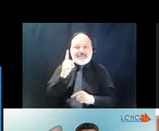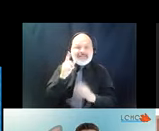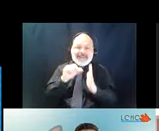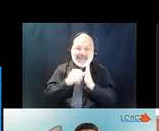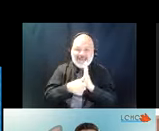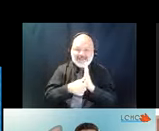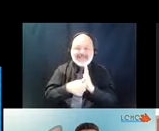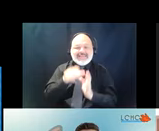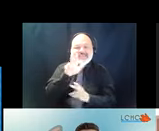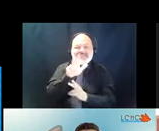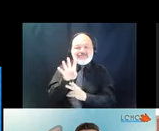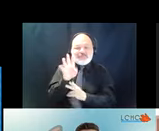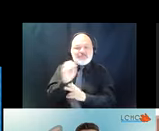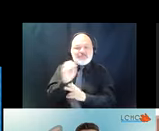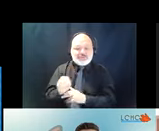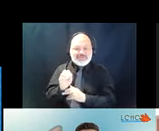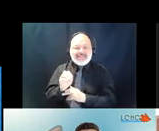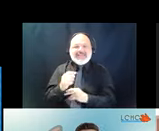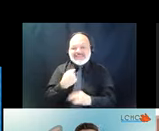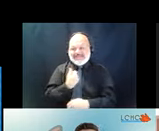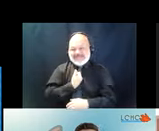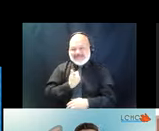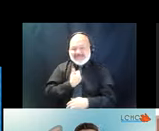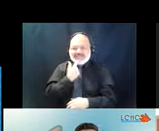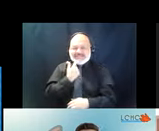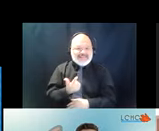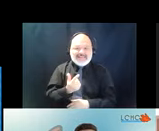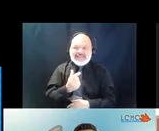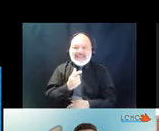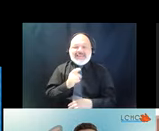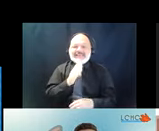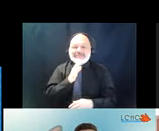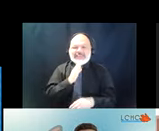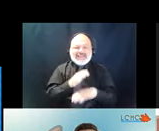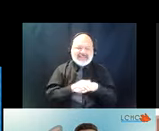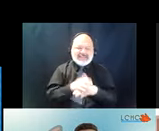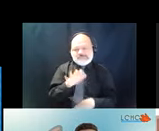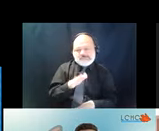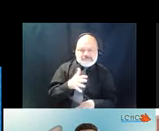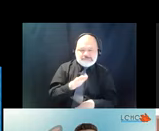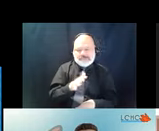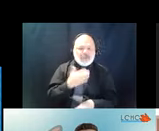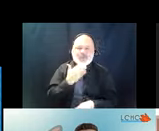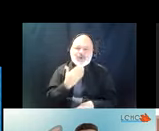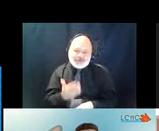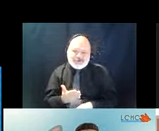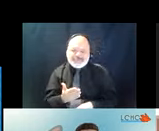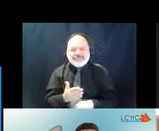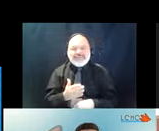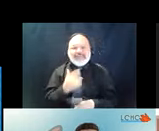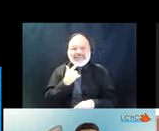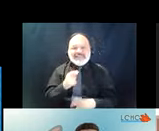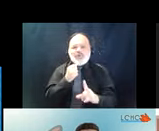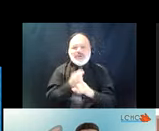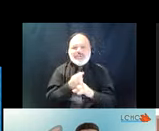is 34% of Latinos self-identified as speaking English less than very well. So obviously that has a direct